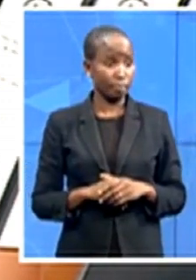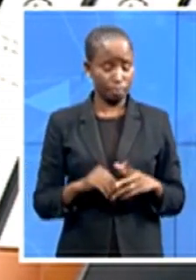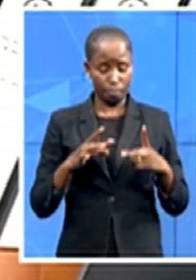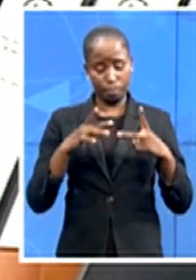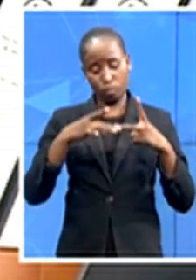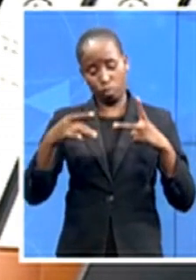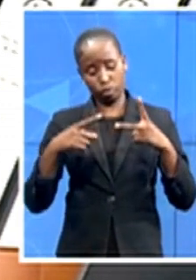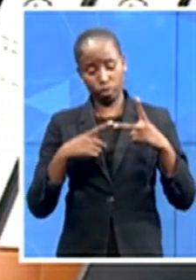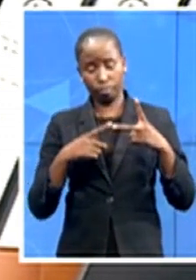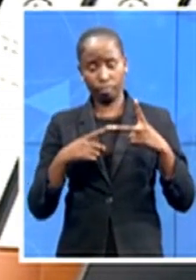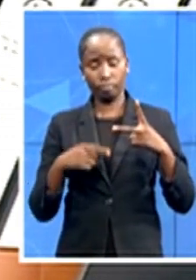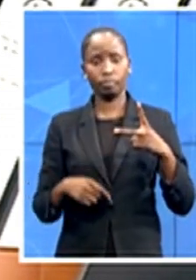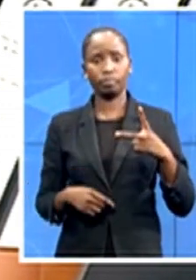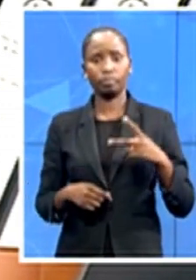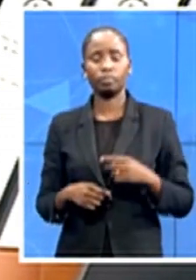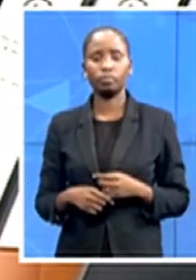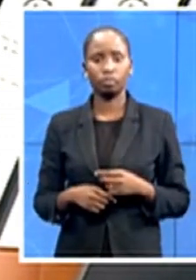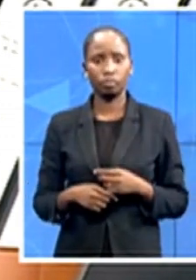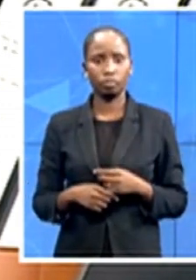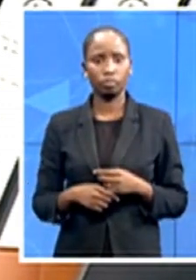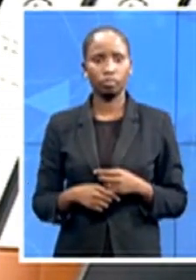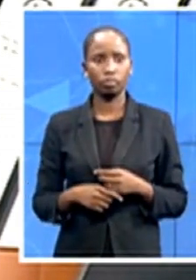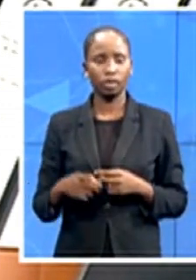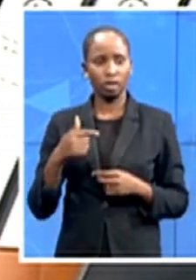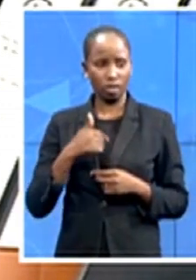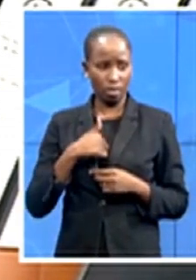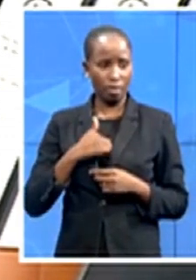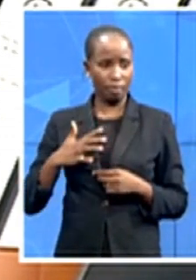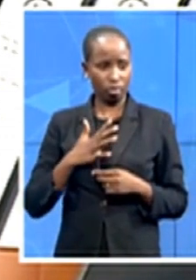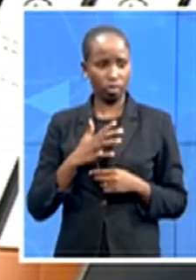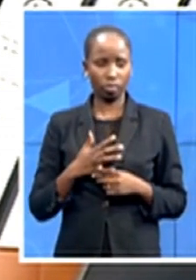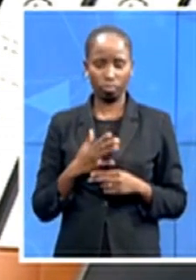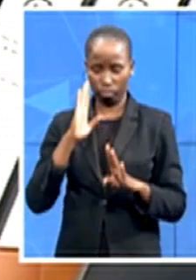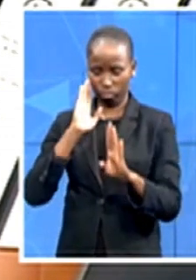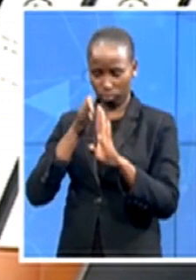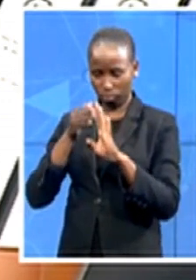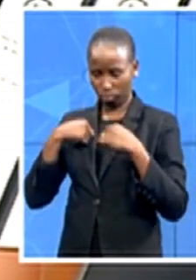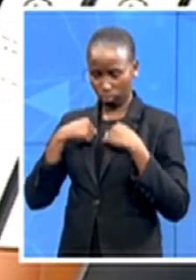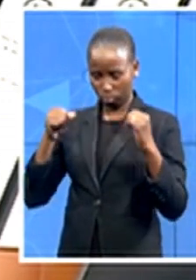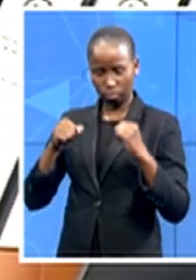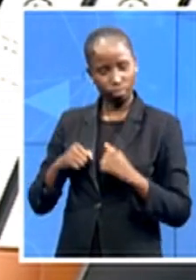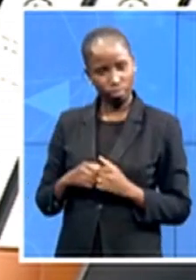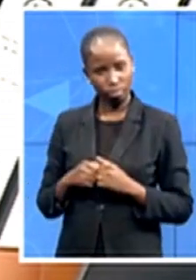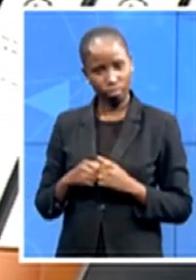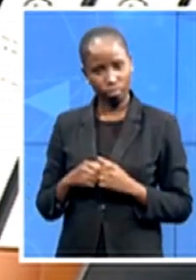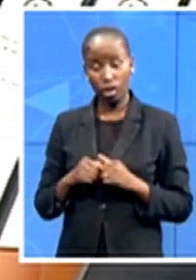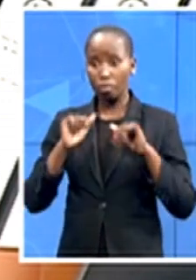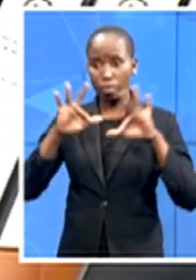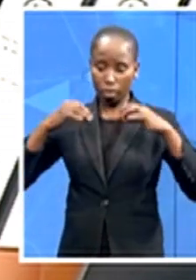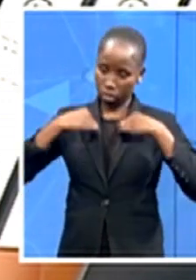for me to be more confrontational, to speak out publicly against certain